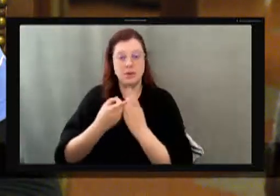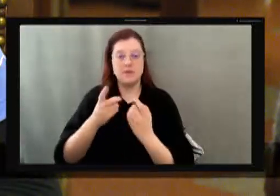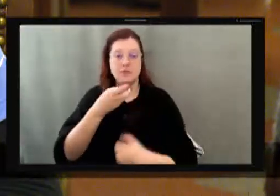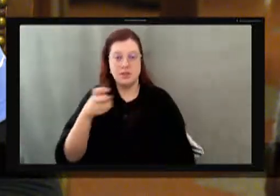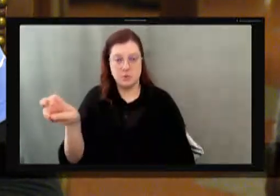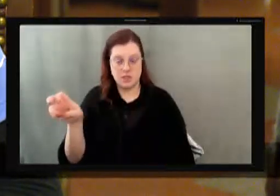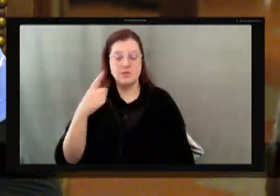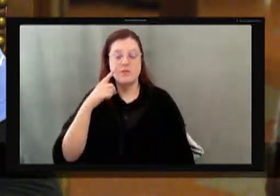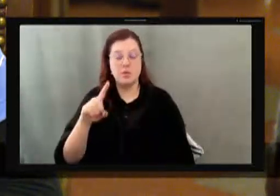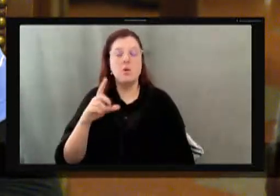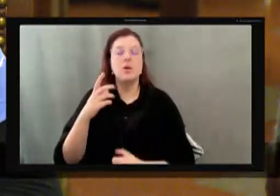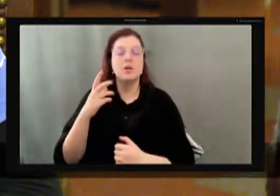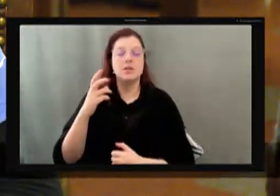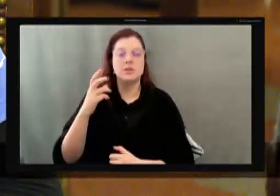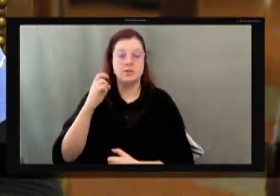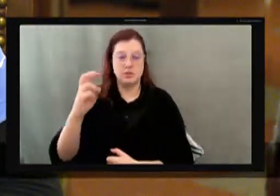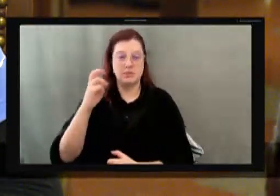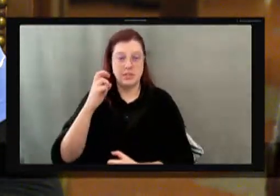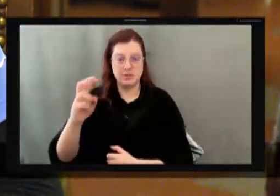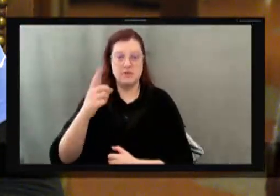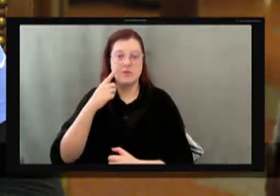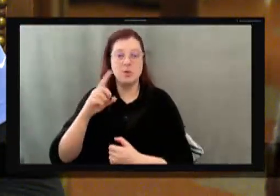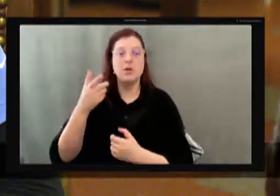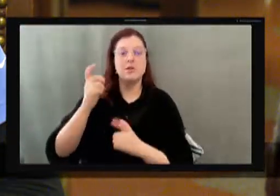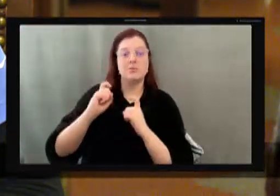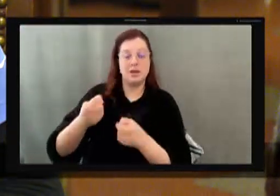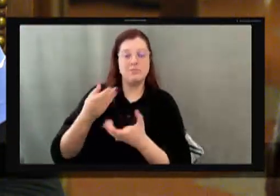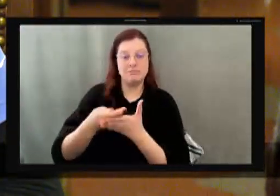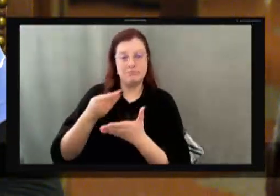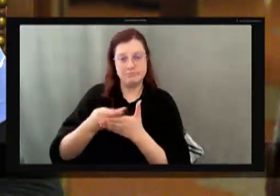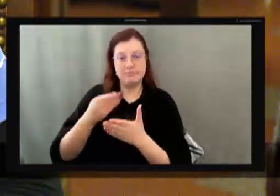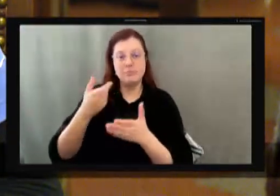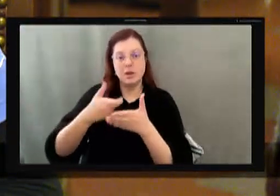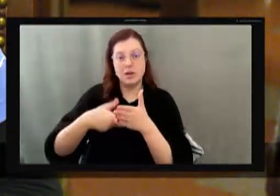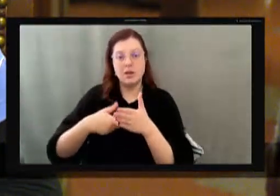funds from the Safe Streets for All grant program in the amount not to exceed